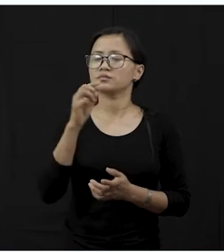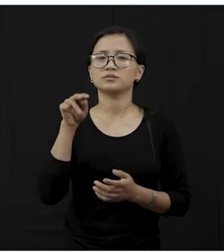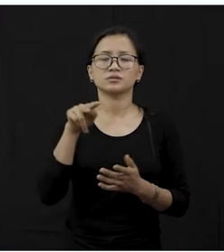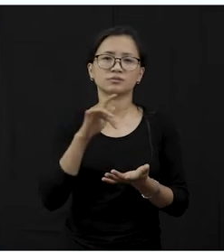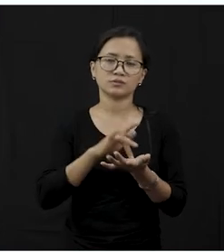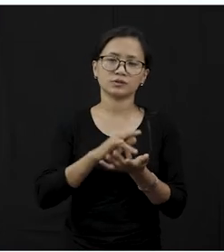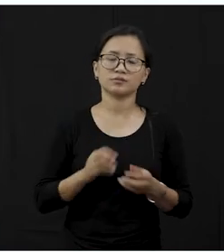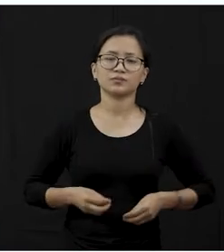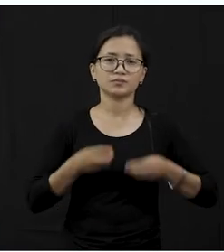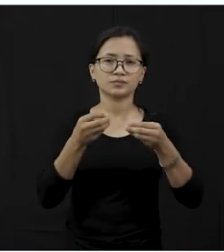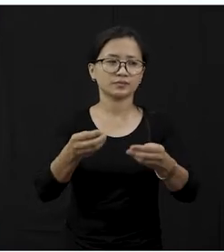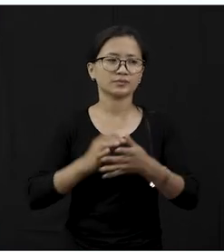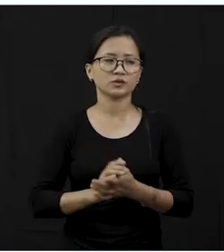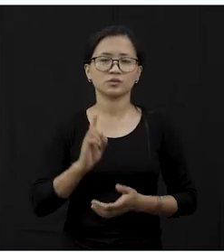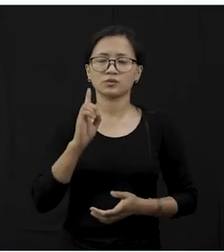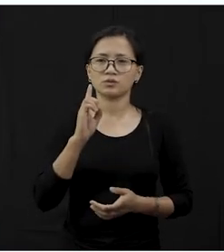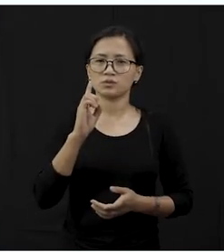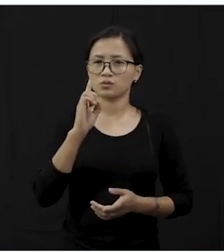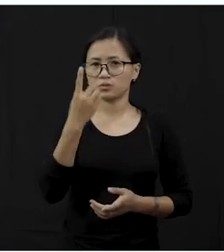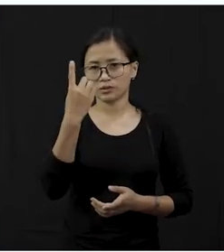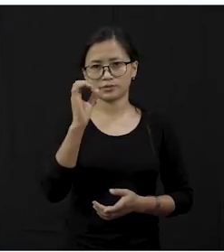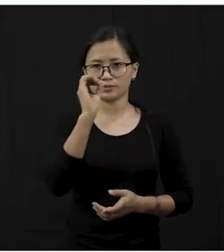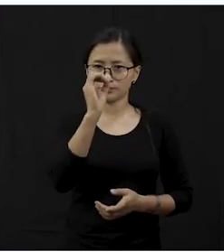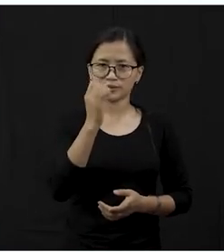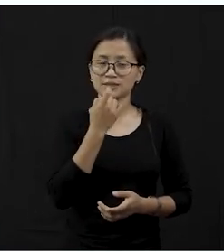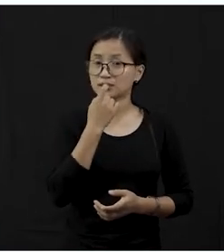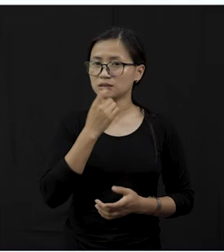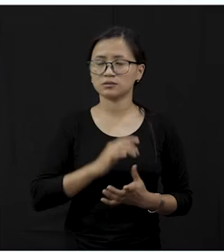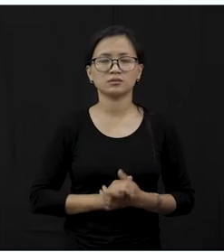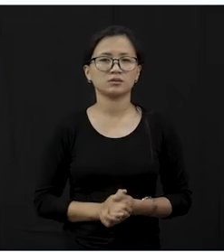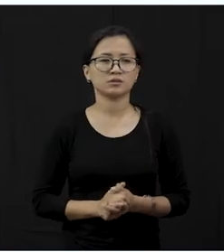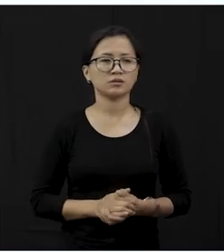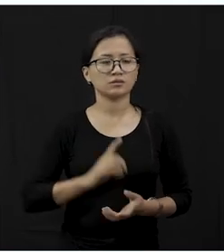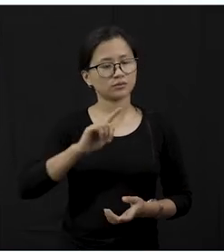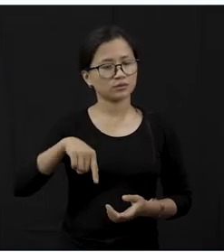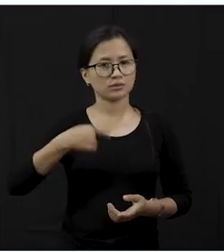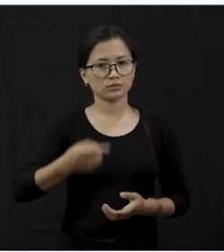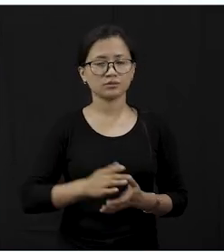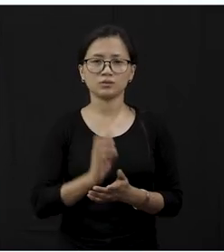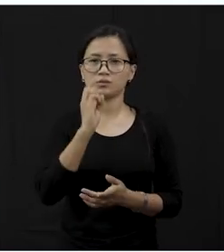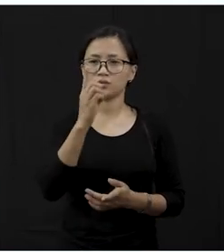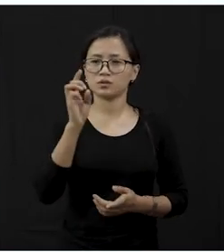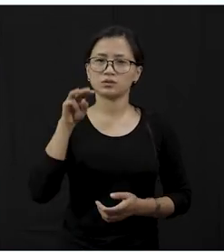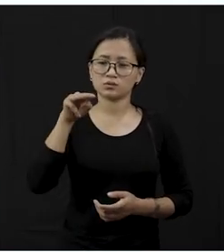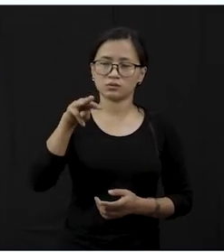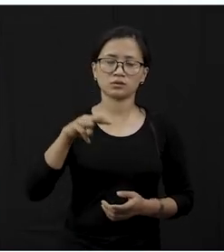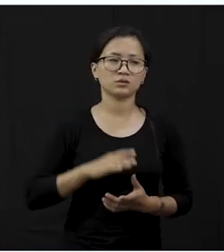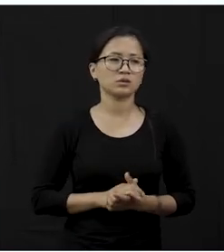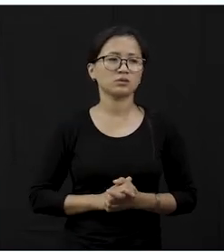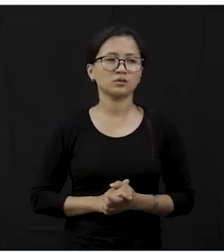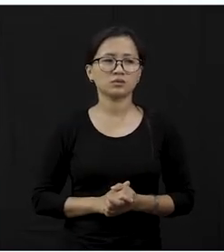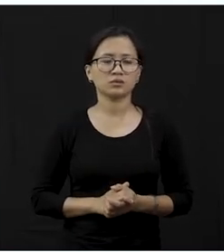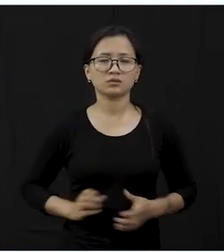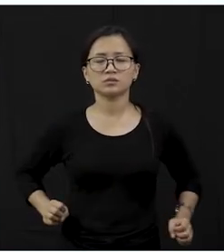place, it is given 1 bits. Next comes the 1,000. 1,000.